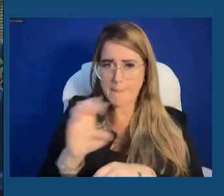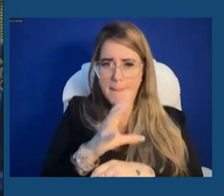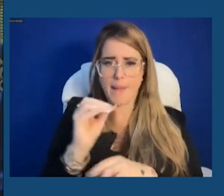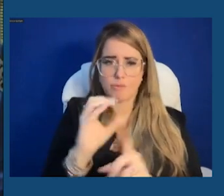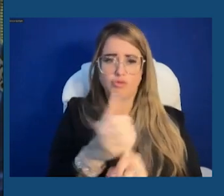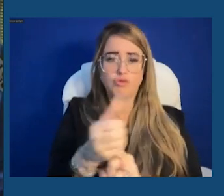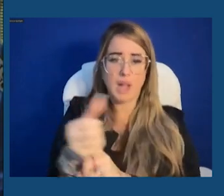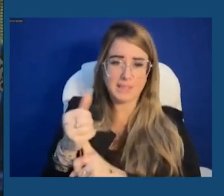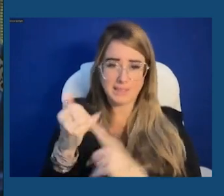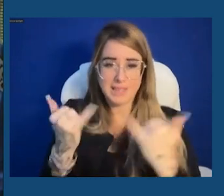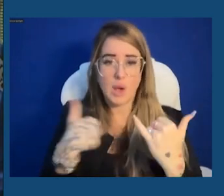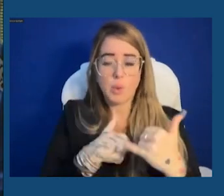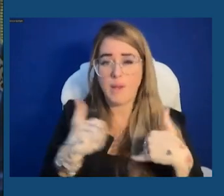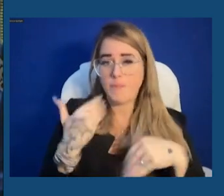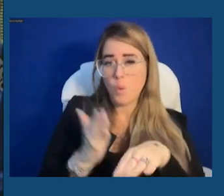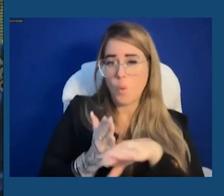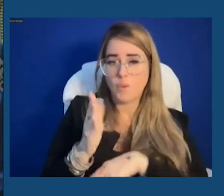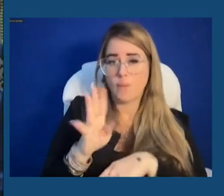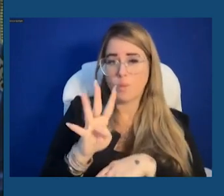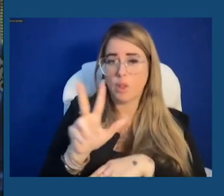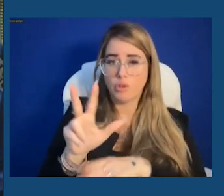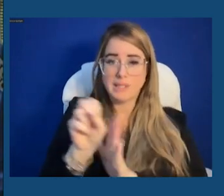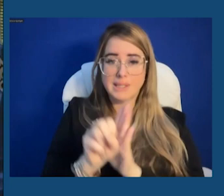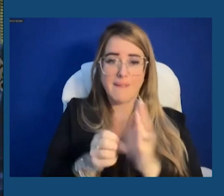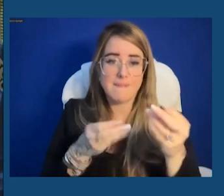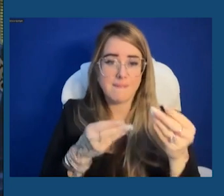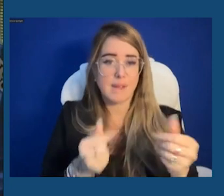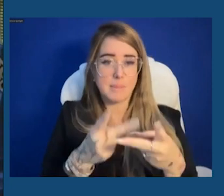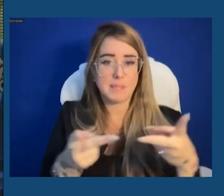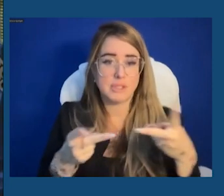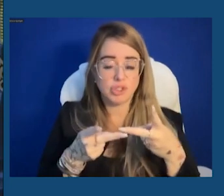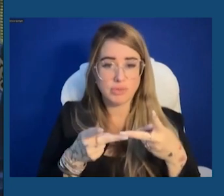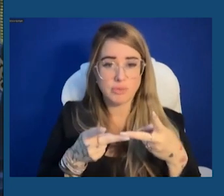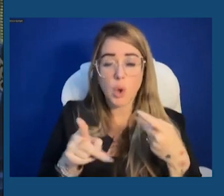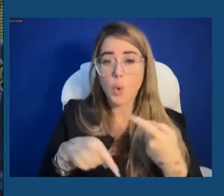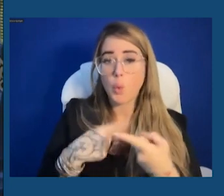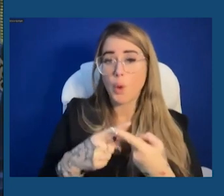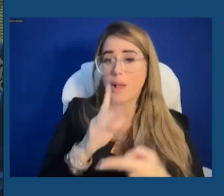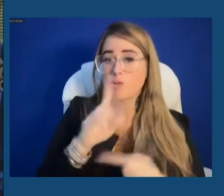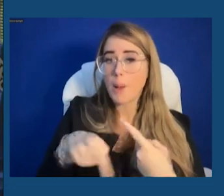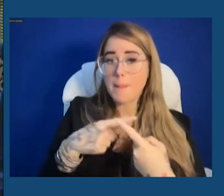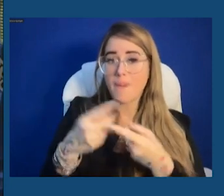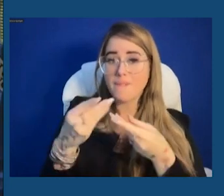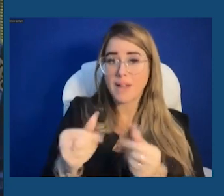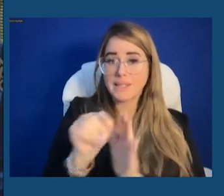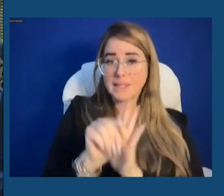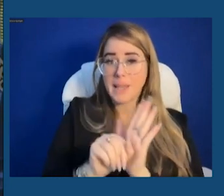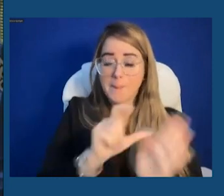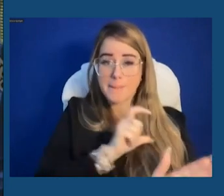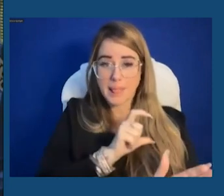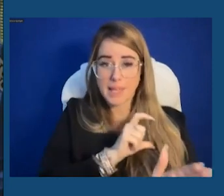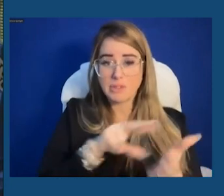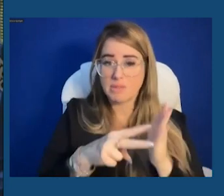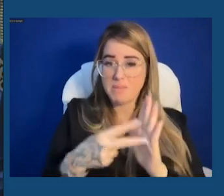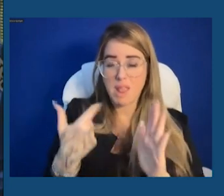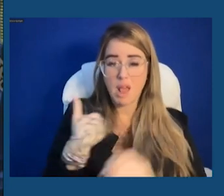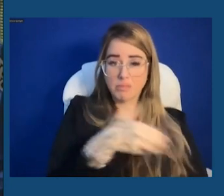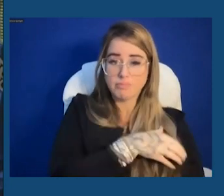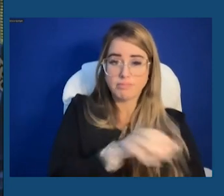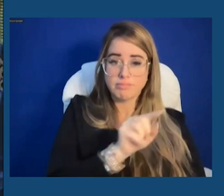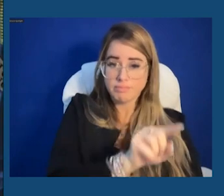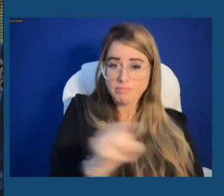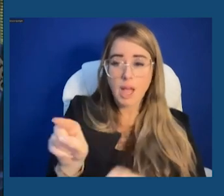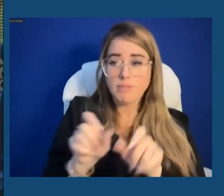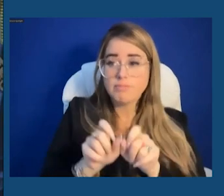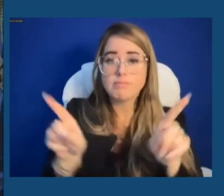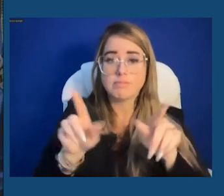43 state-funded positions right here. This is, when I talk about funding state police, I'm operationally them all over where I need them, and this is one of the